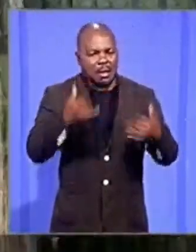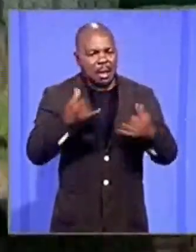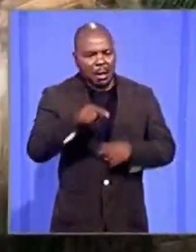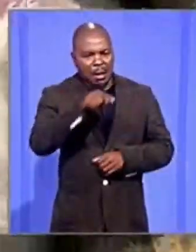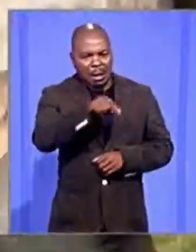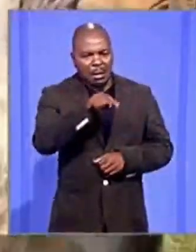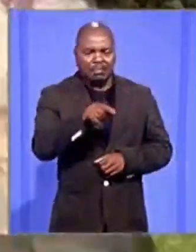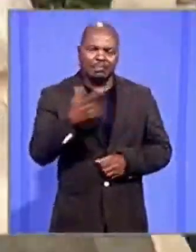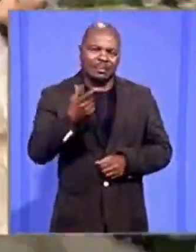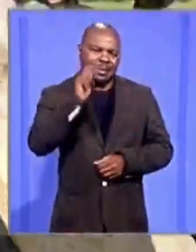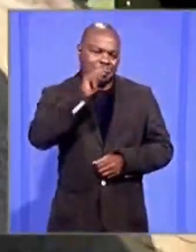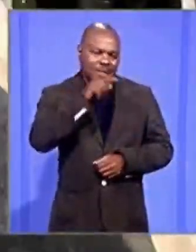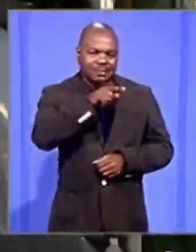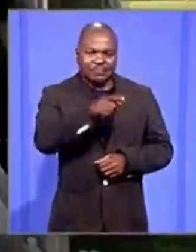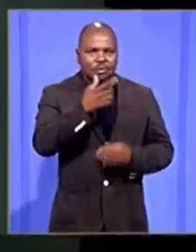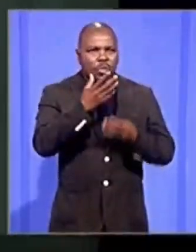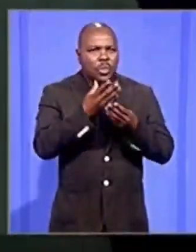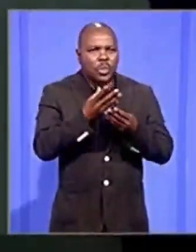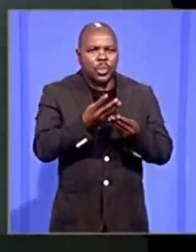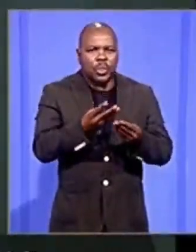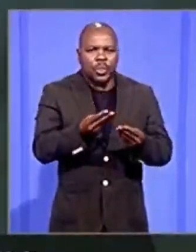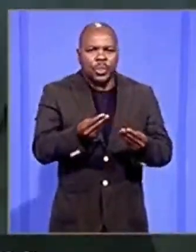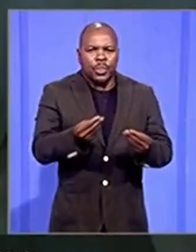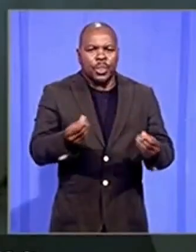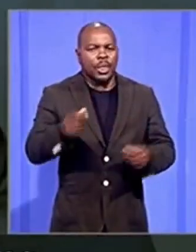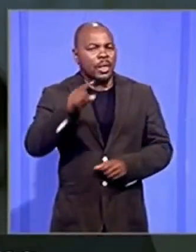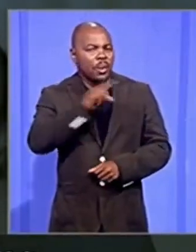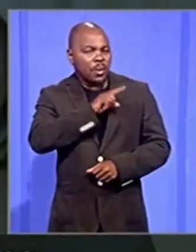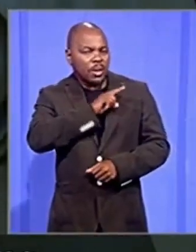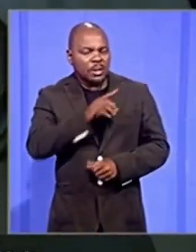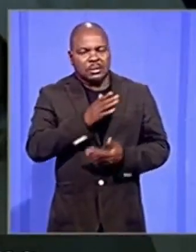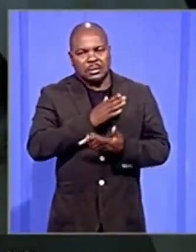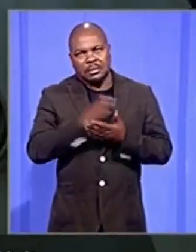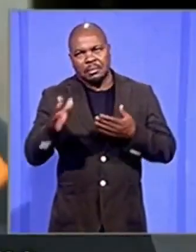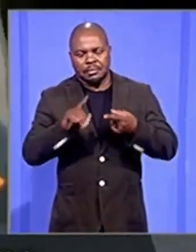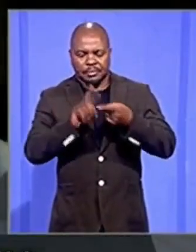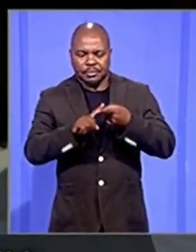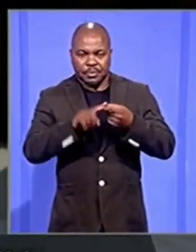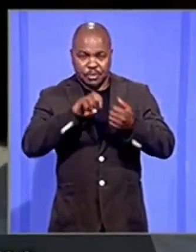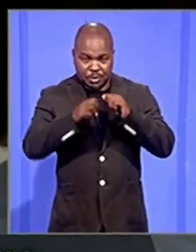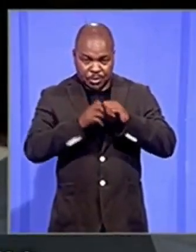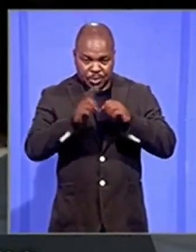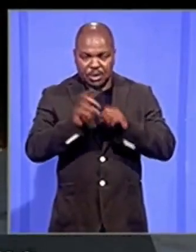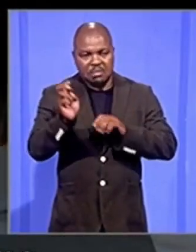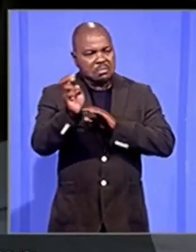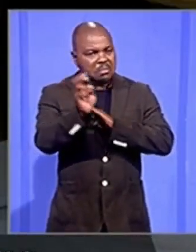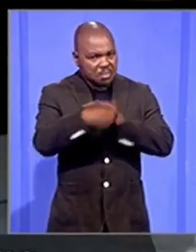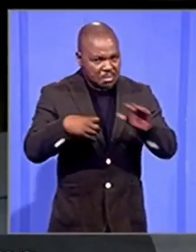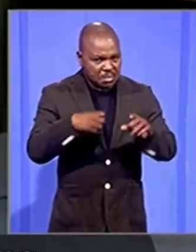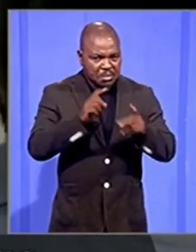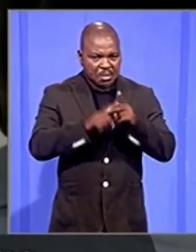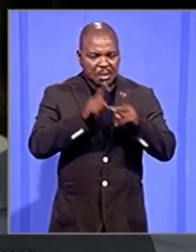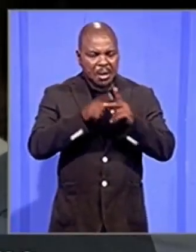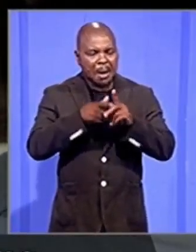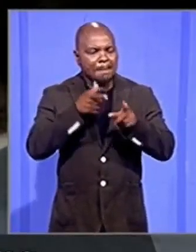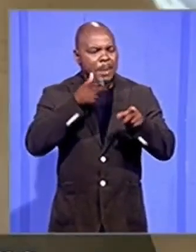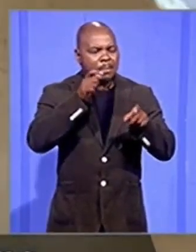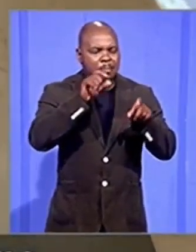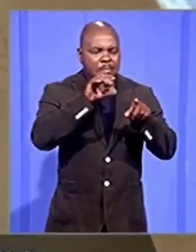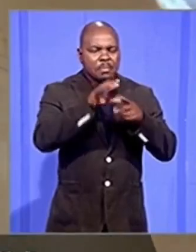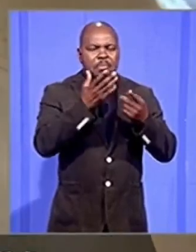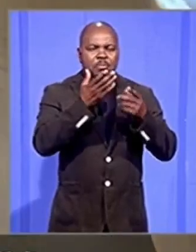wa dinonyane wa nyelela ka ntlha ya mabaka a akaretsang go utswiwa kana go tsumiwa phetelela